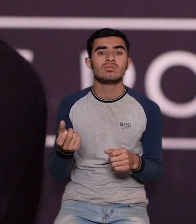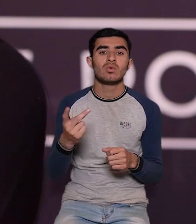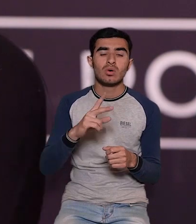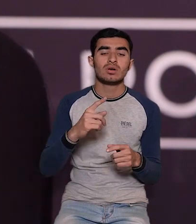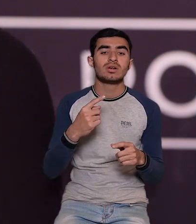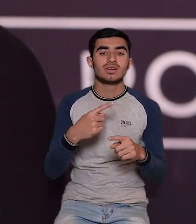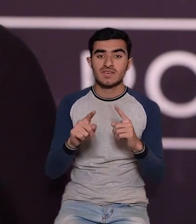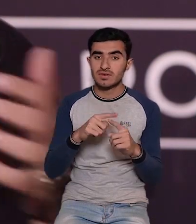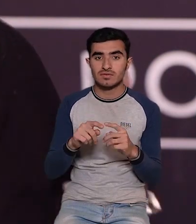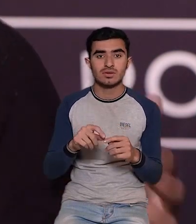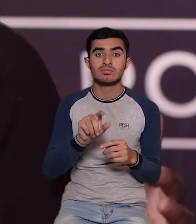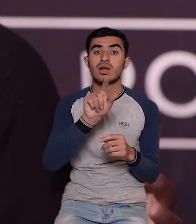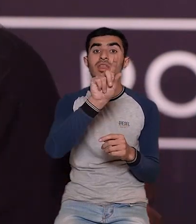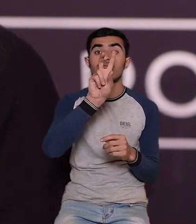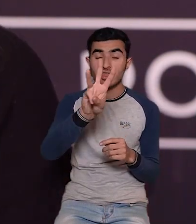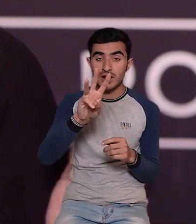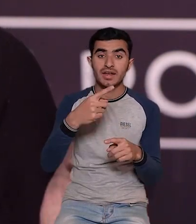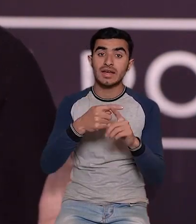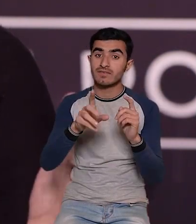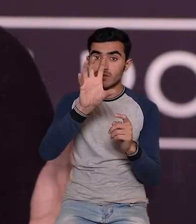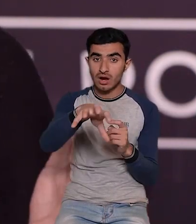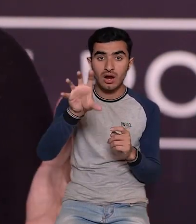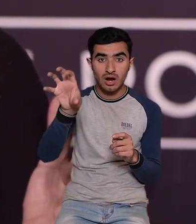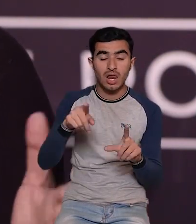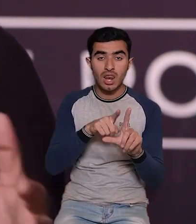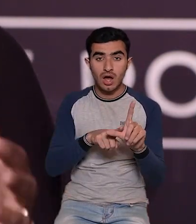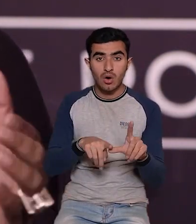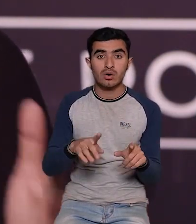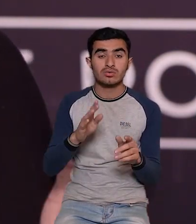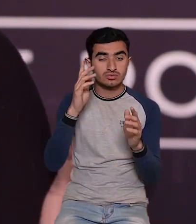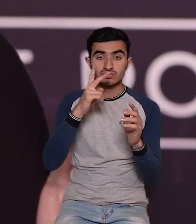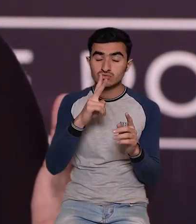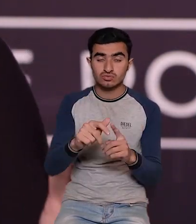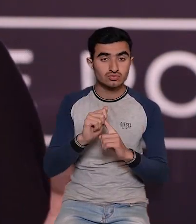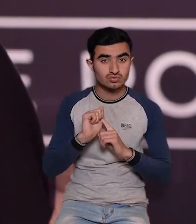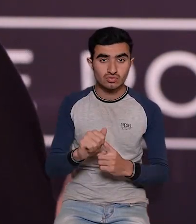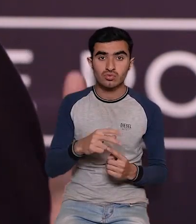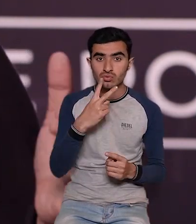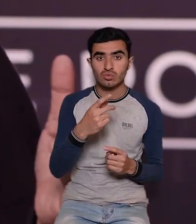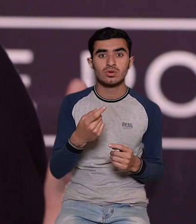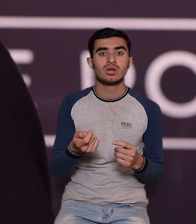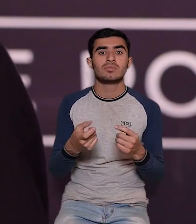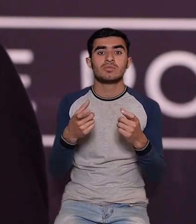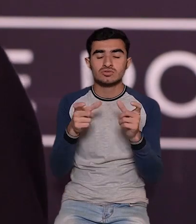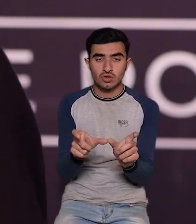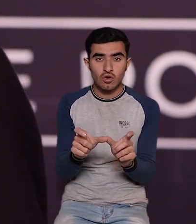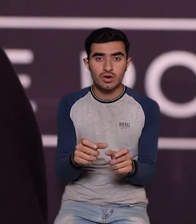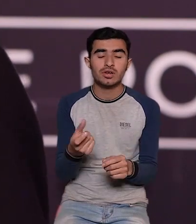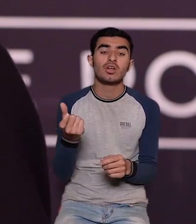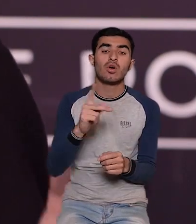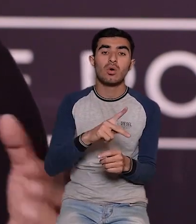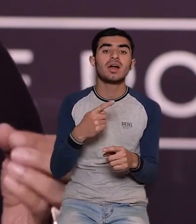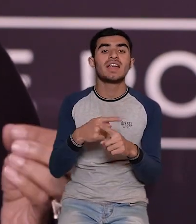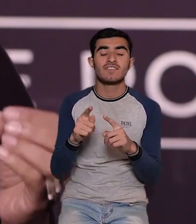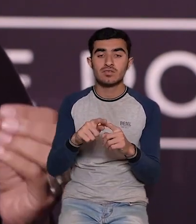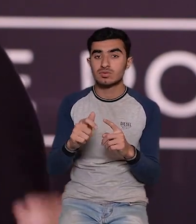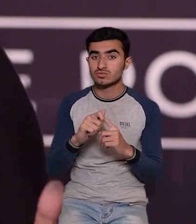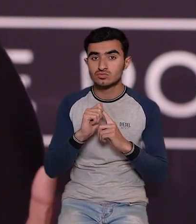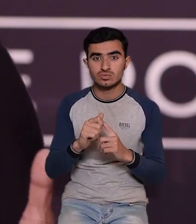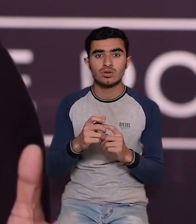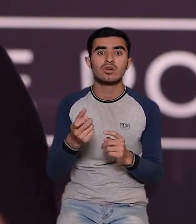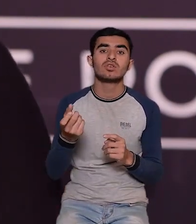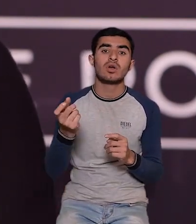it was 13 venues in the city of Lahore and making sure that the logistics and the security over there